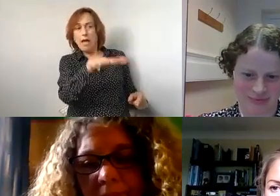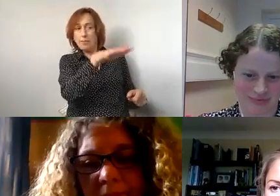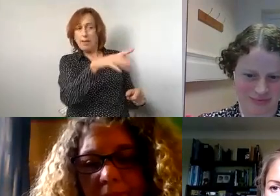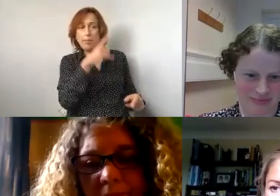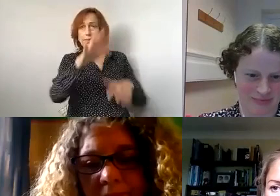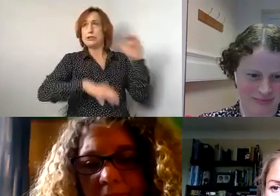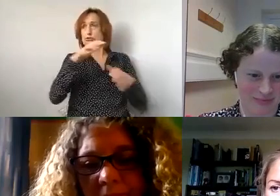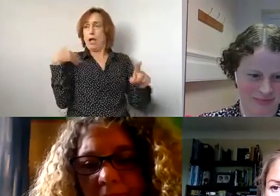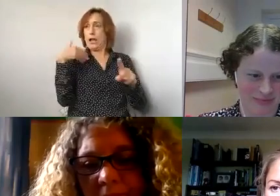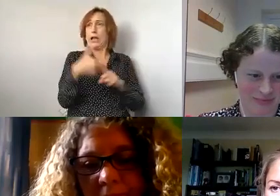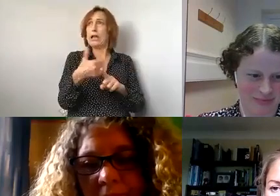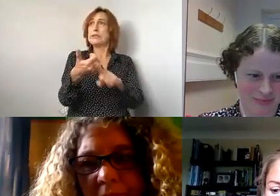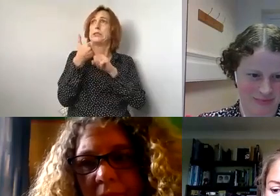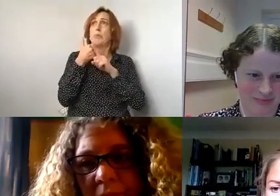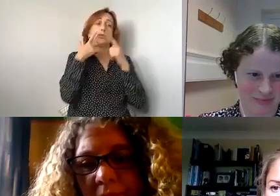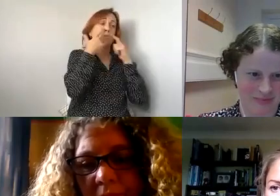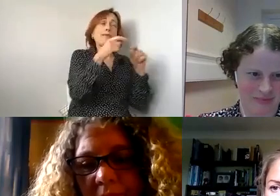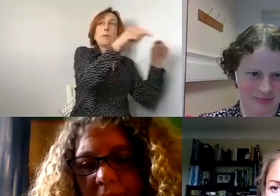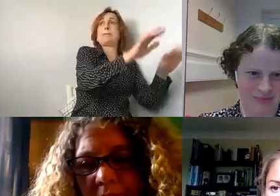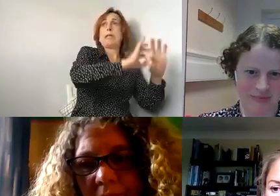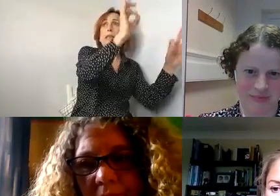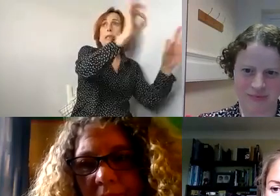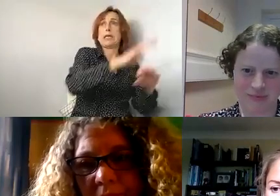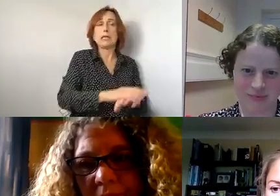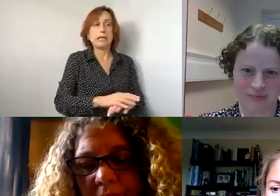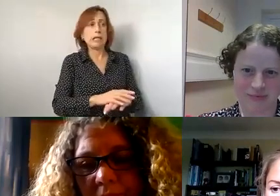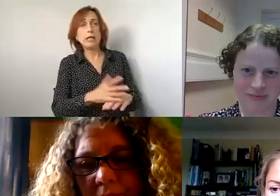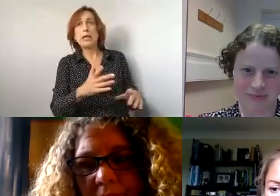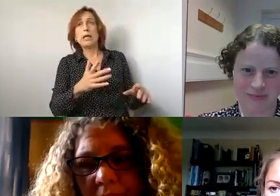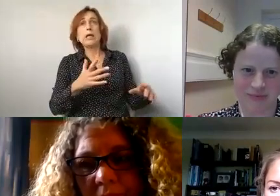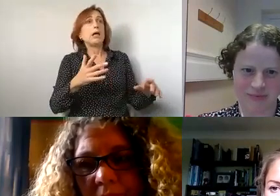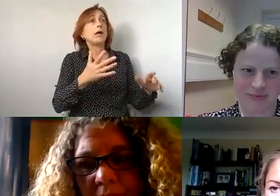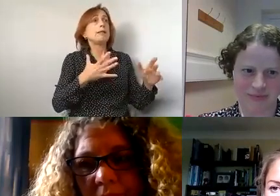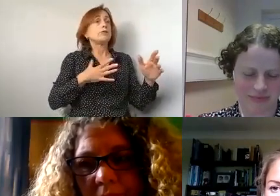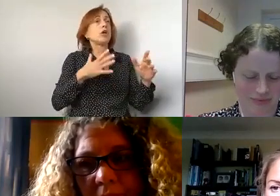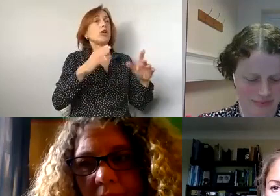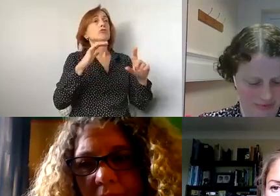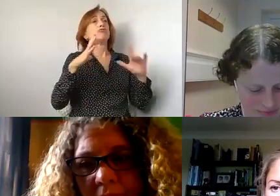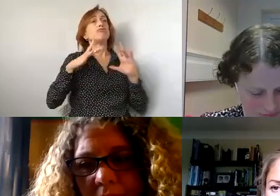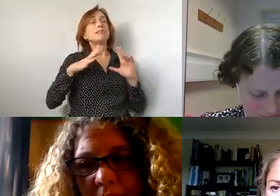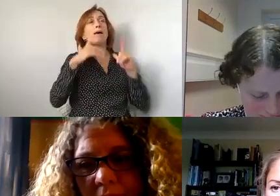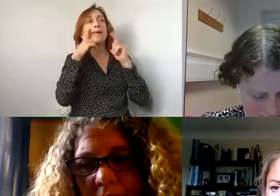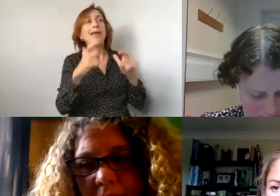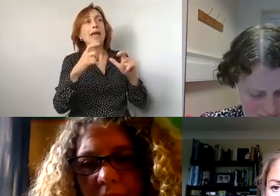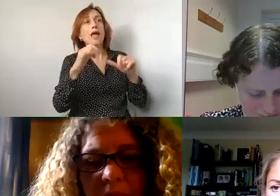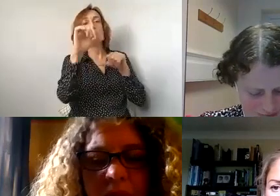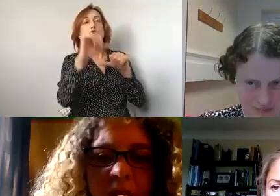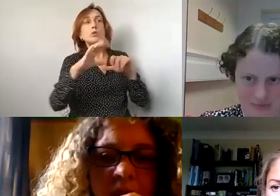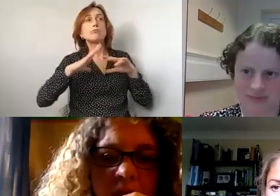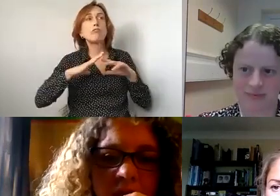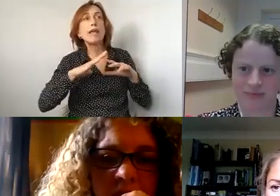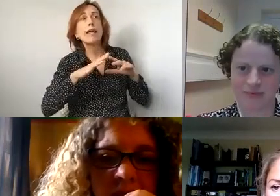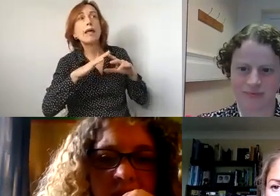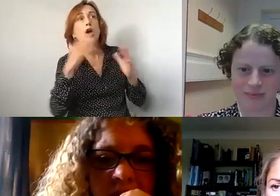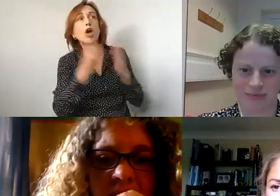for caring, where the cost of providing respite care and short breaks in the current environment is likely to be higher. The government really